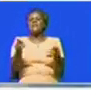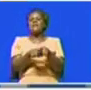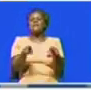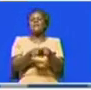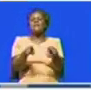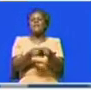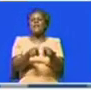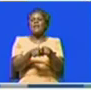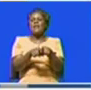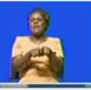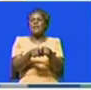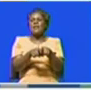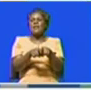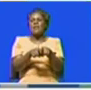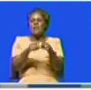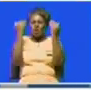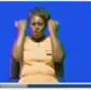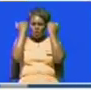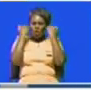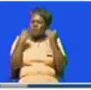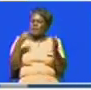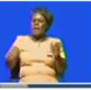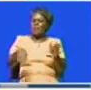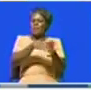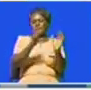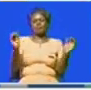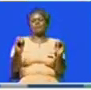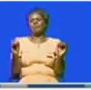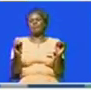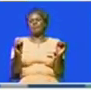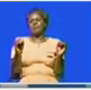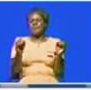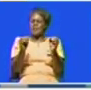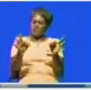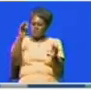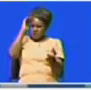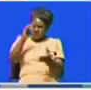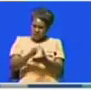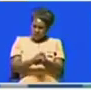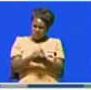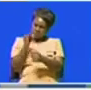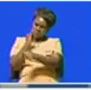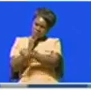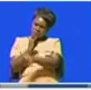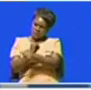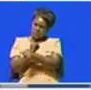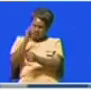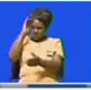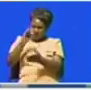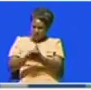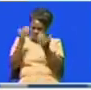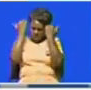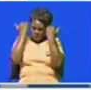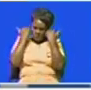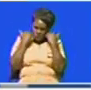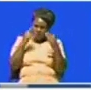same one, yet the court did not say take that referee out and bring another one. Alternatively, if you believe in institutions, you believe in the